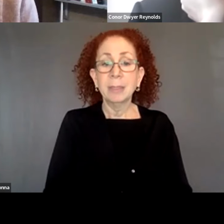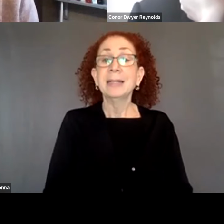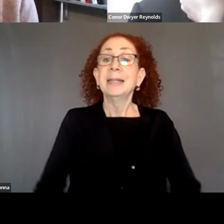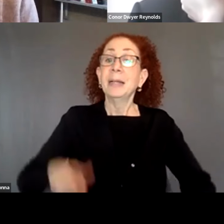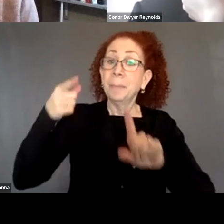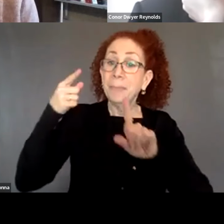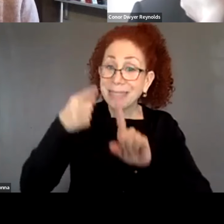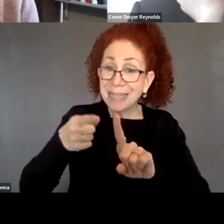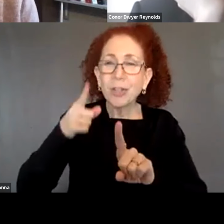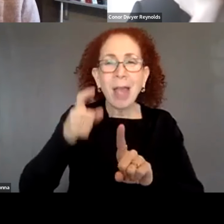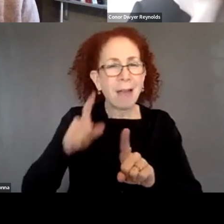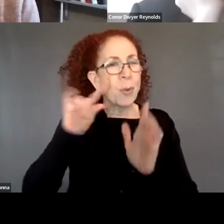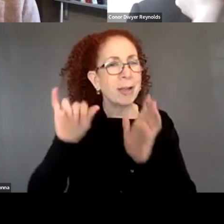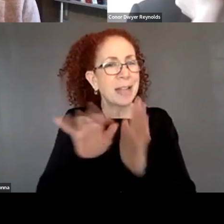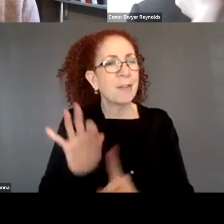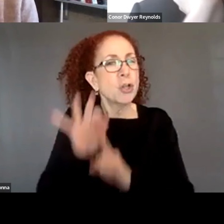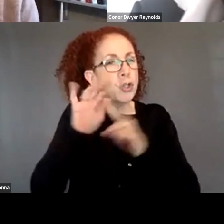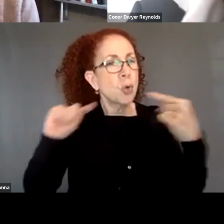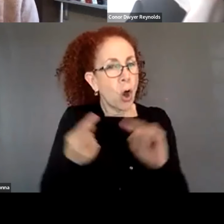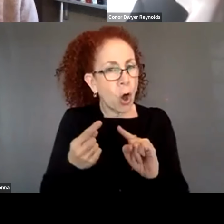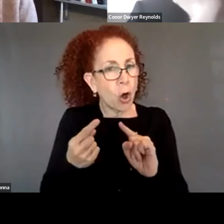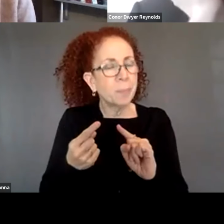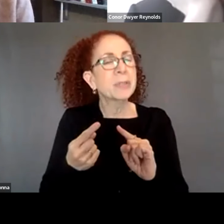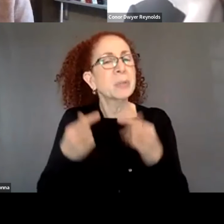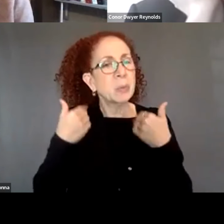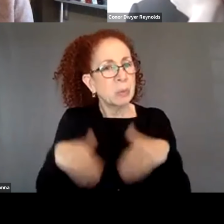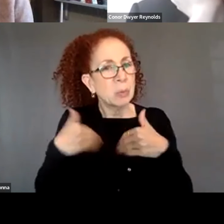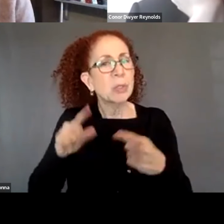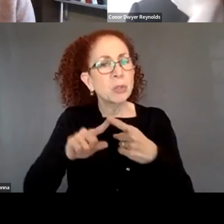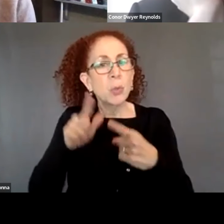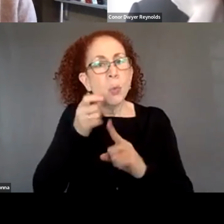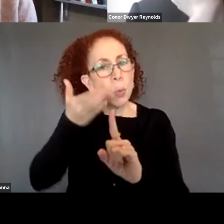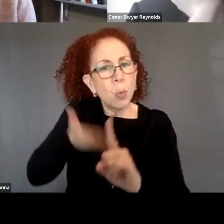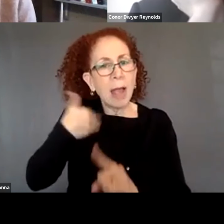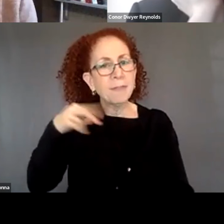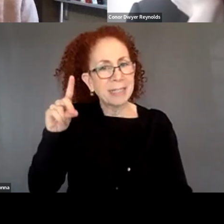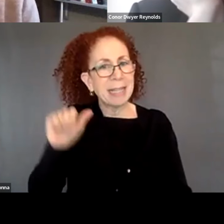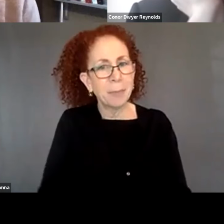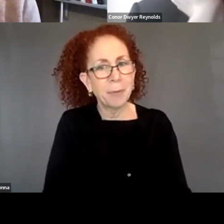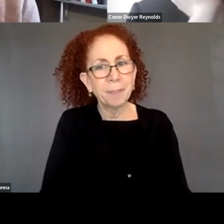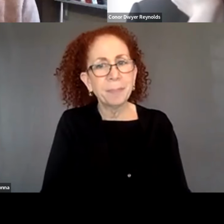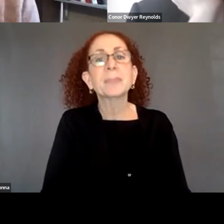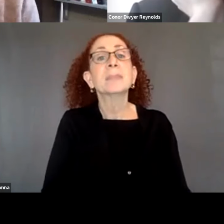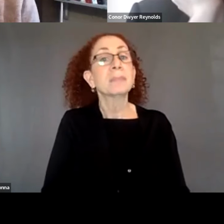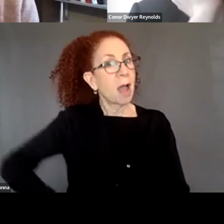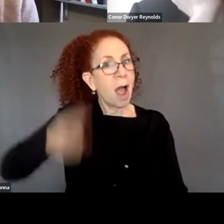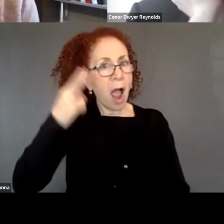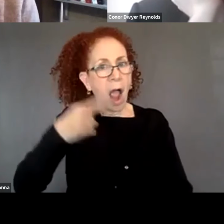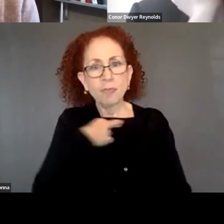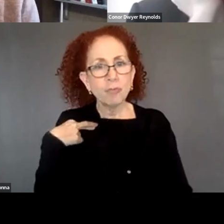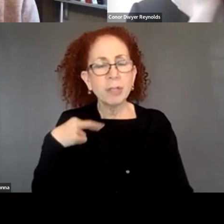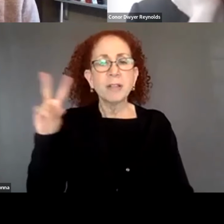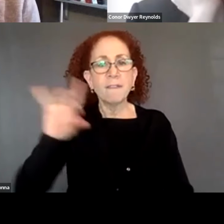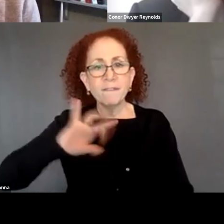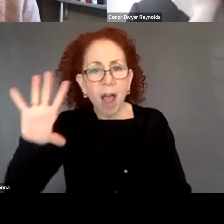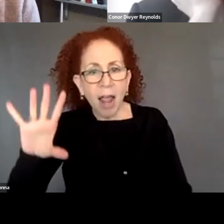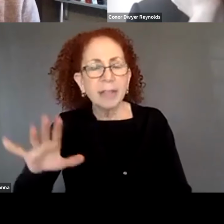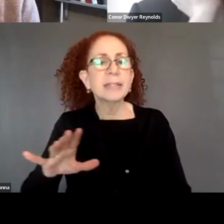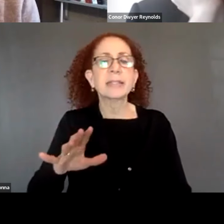think we have to identify the unique harms and injuries that disabled people face. They face a heightened risk of violence, deprivation,